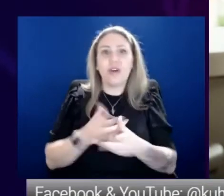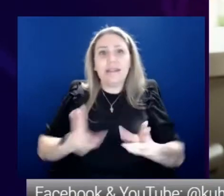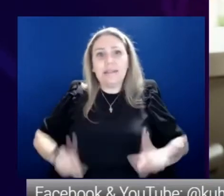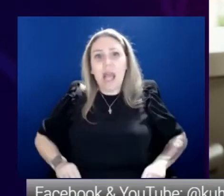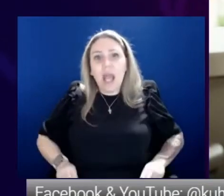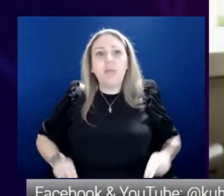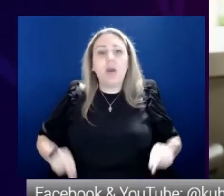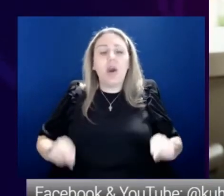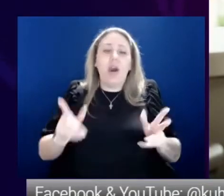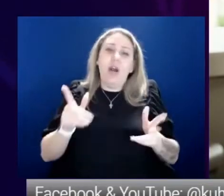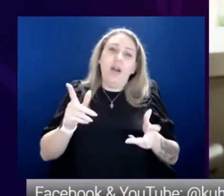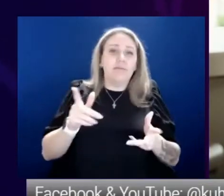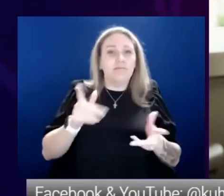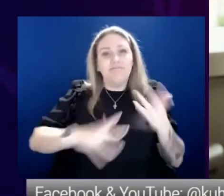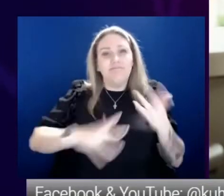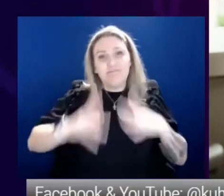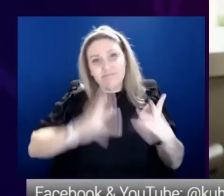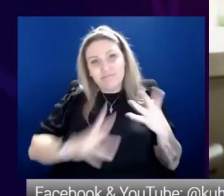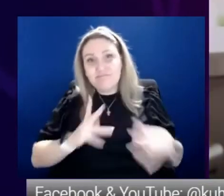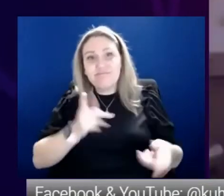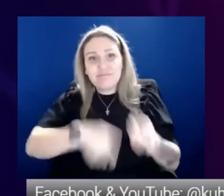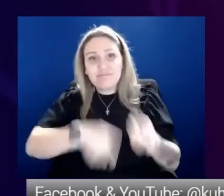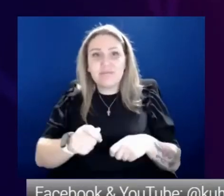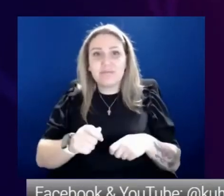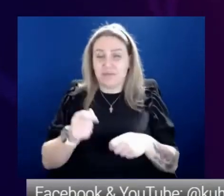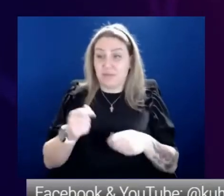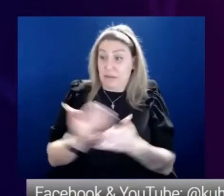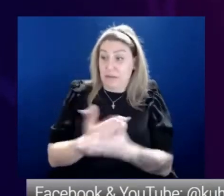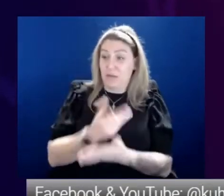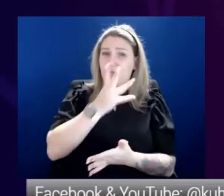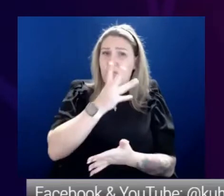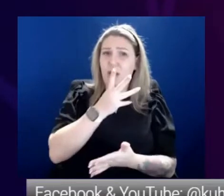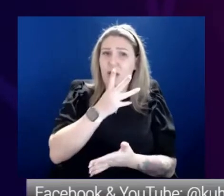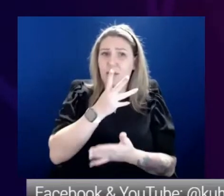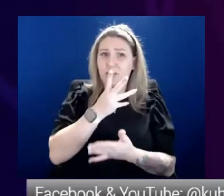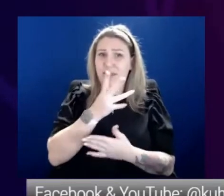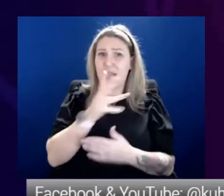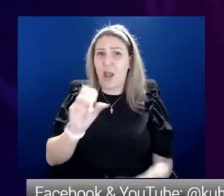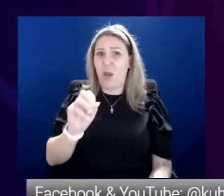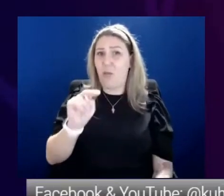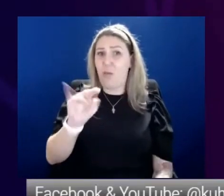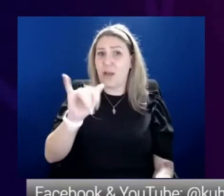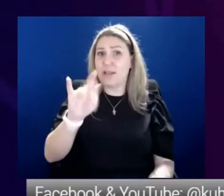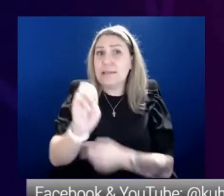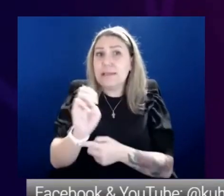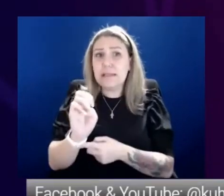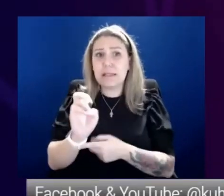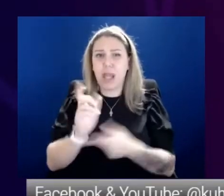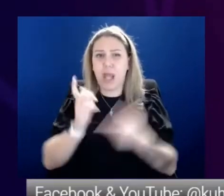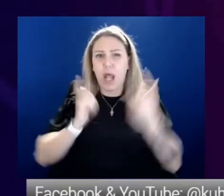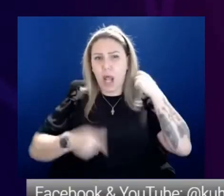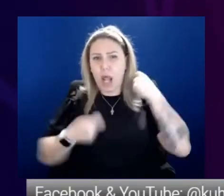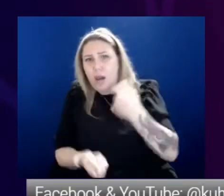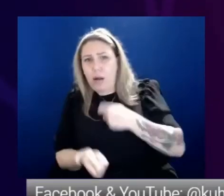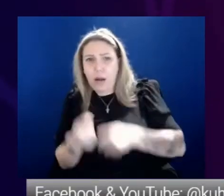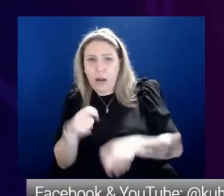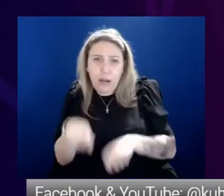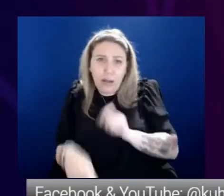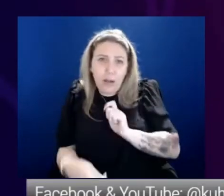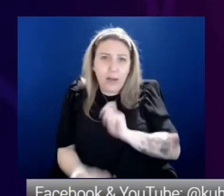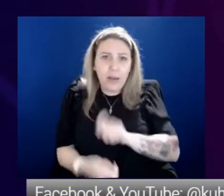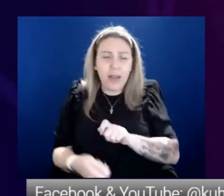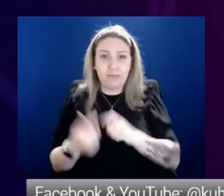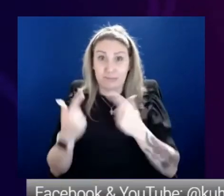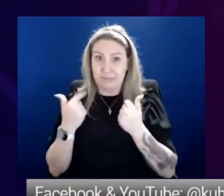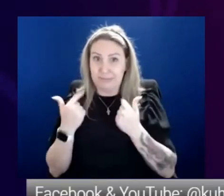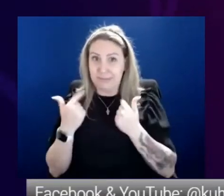the clothes on. I watch new moms trying to put a onesie on a baby, and you know, it's almost laughable that it's